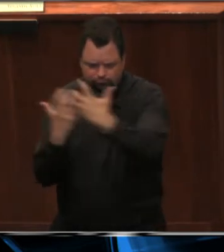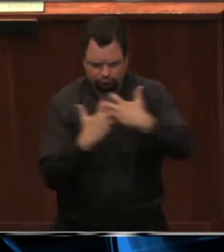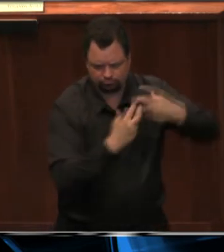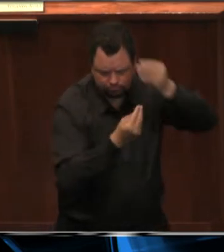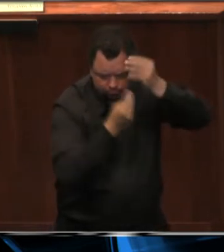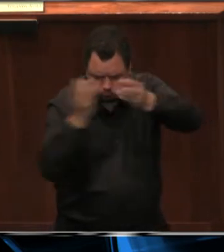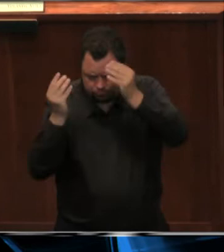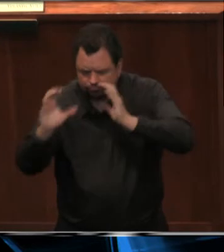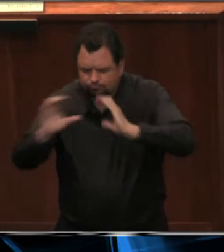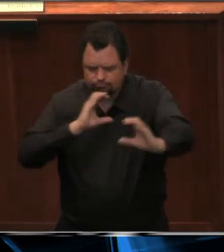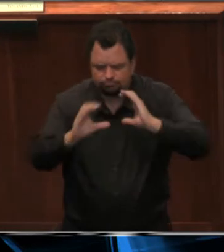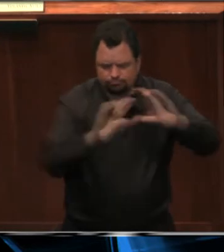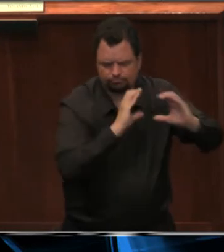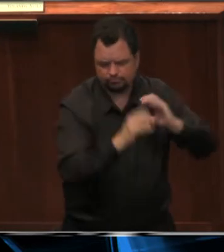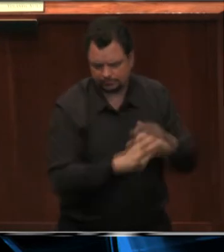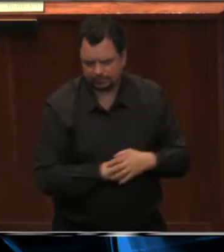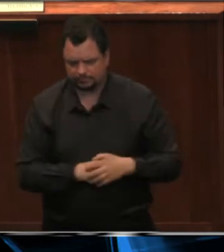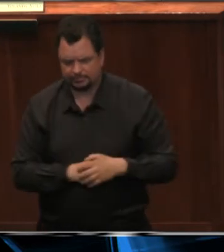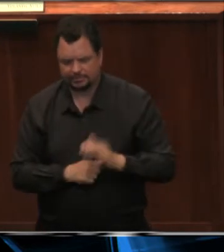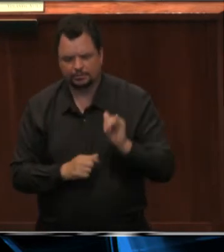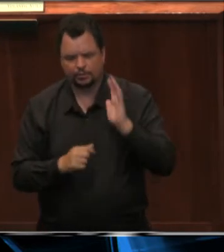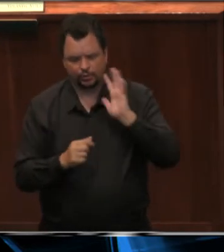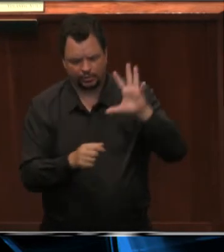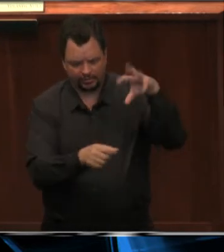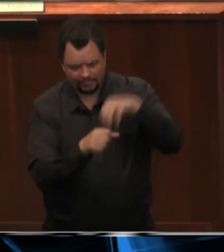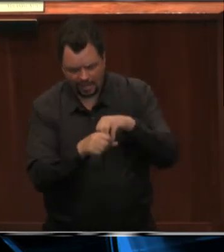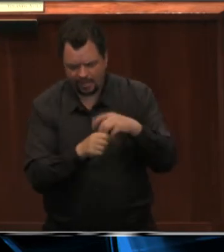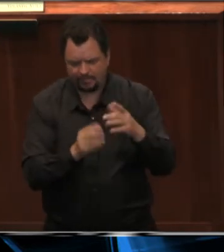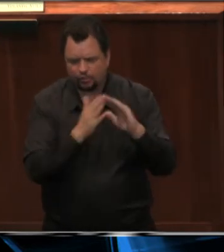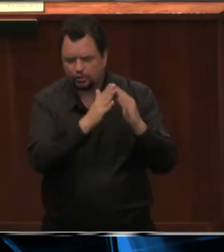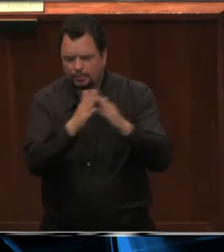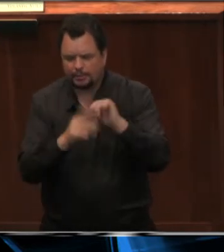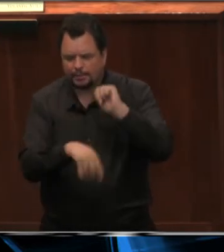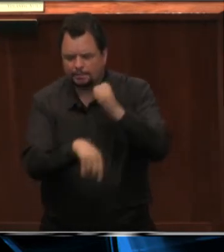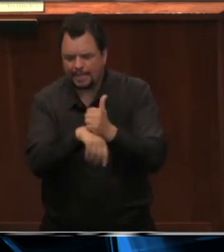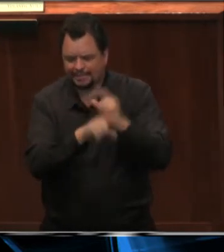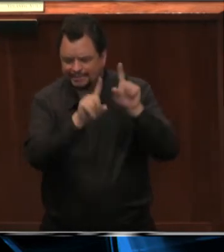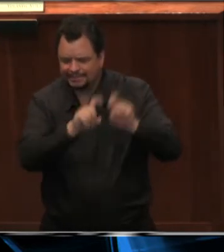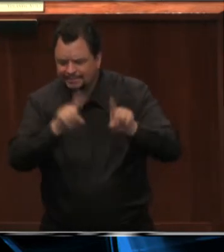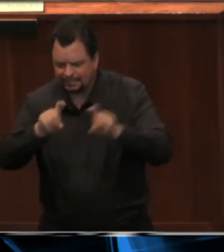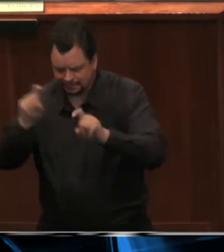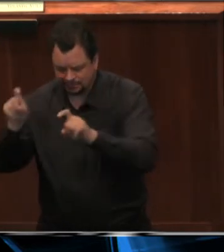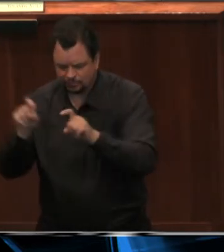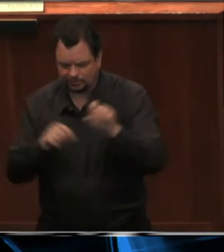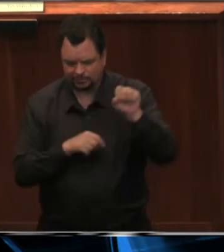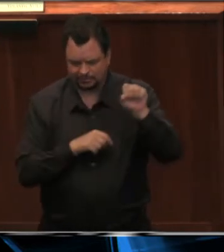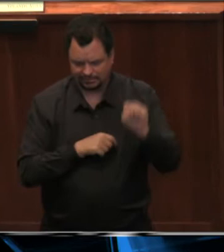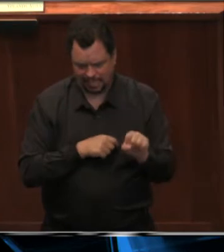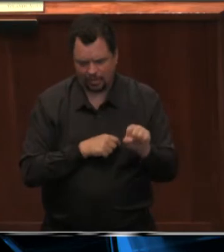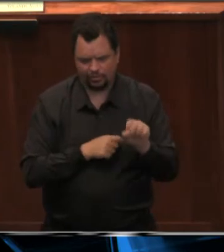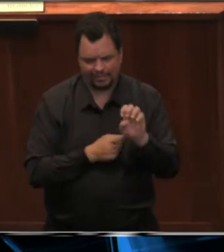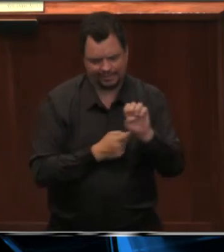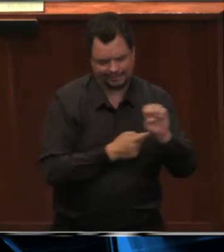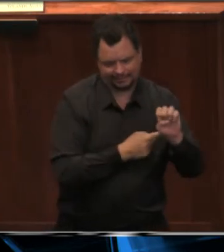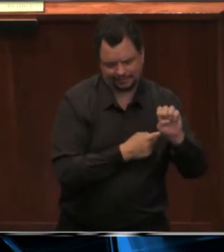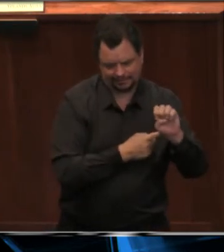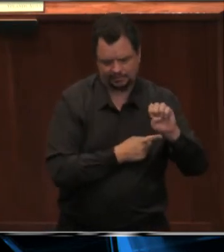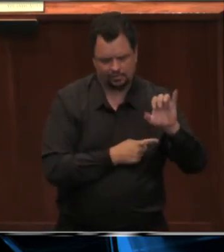a community-based testing site in Southeast Colorado Springs in partnership with the Southeast YMCA as well.